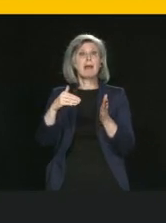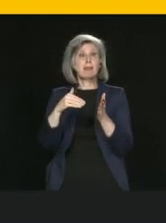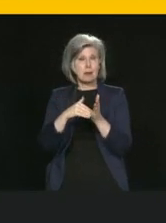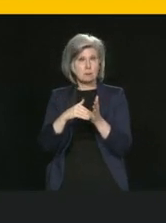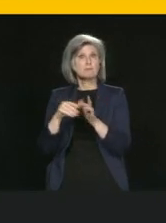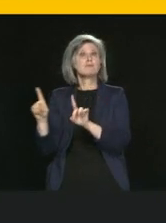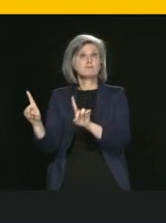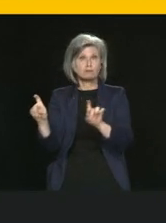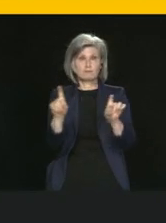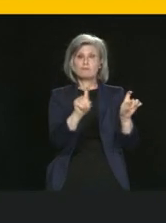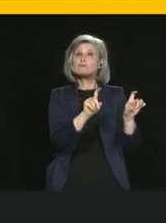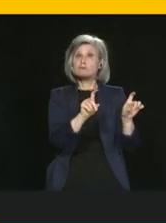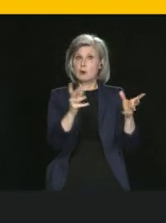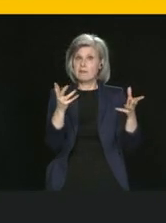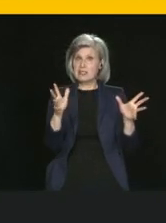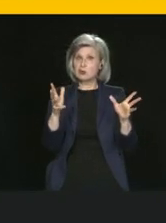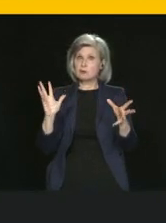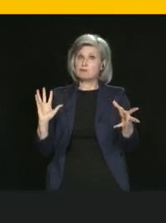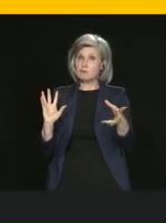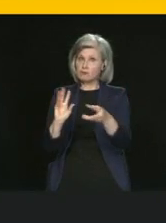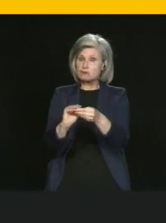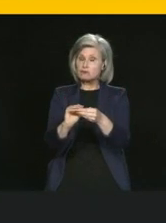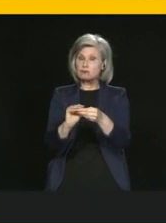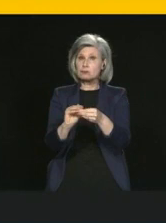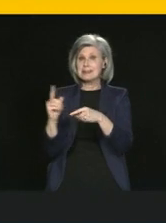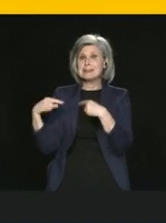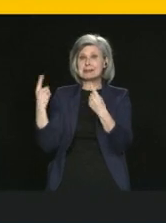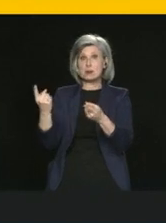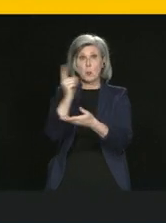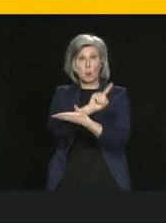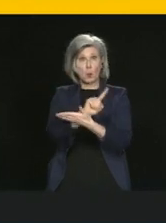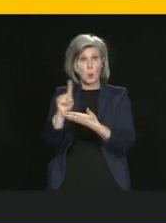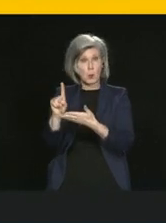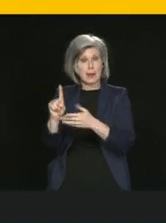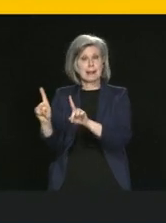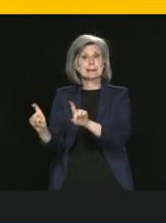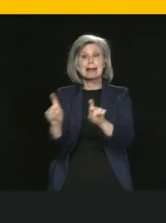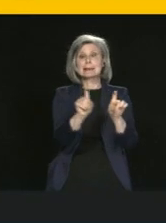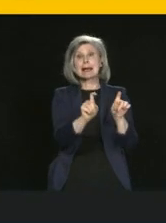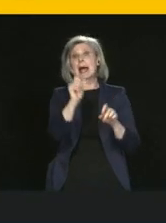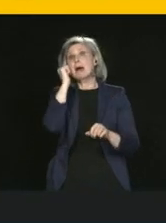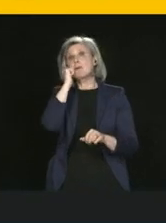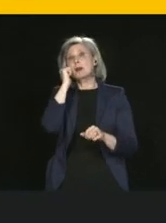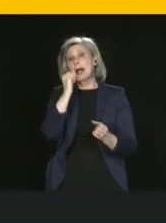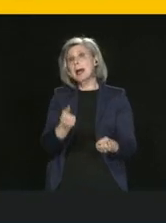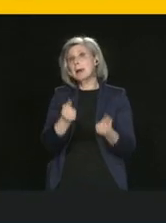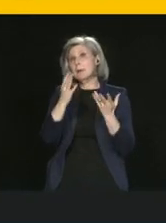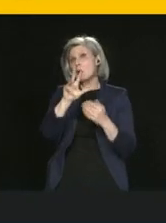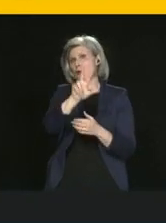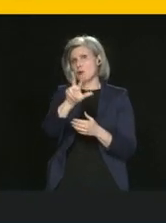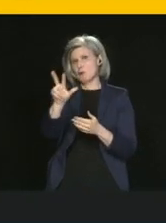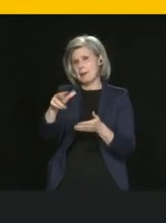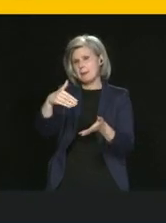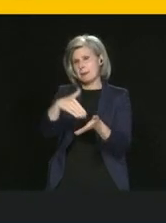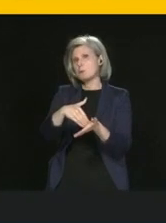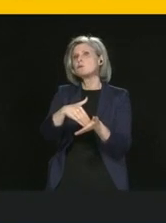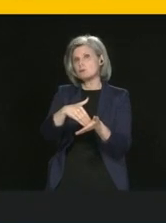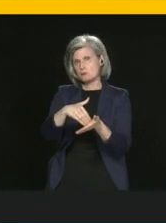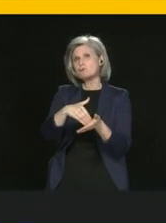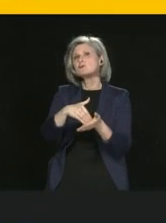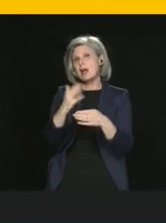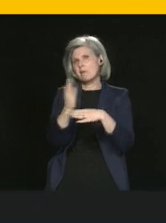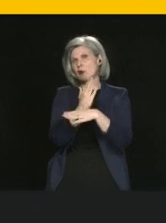Over the past week, we have tested an average of 33,000 people daily with 2% testing